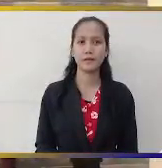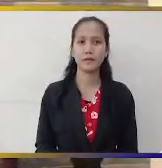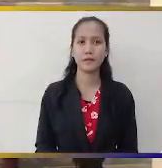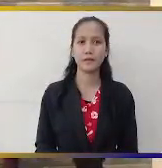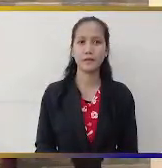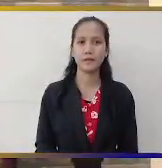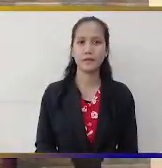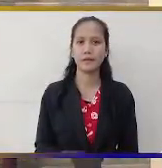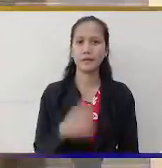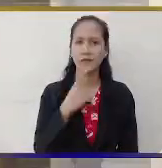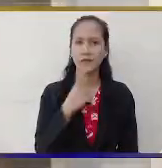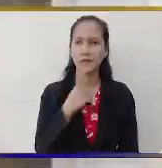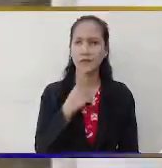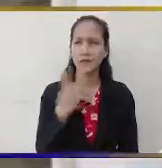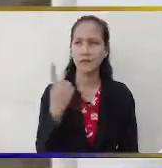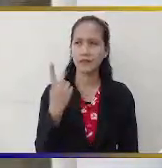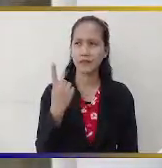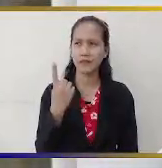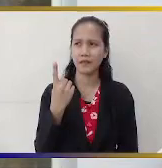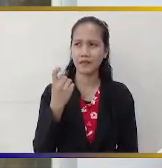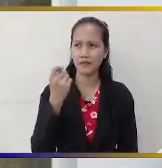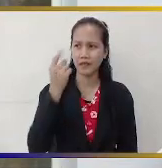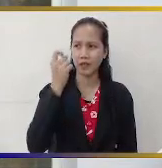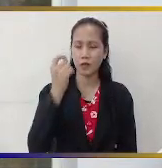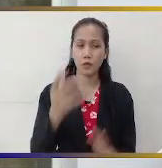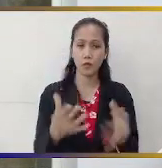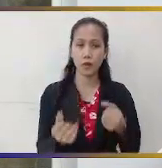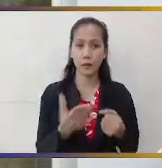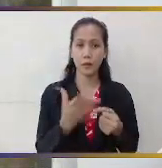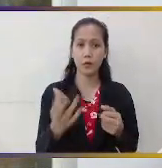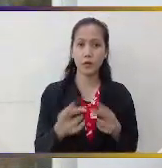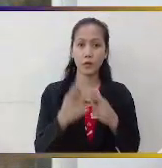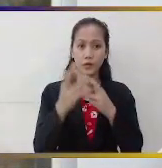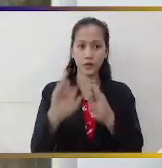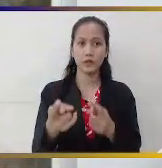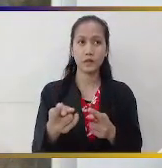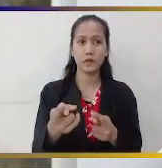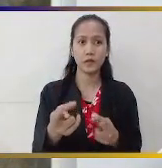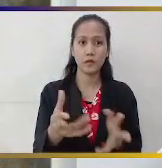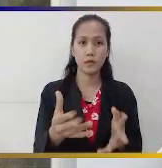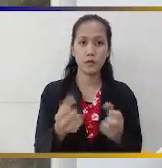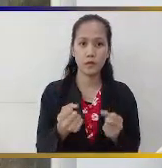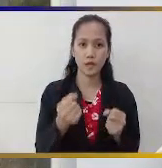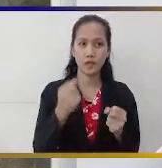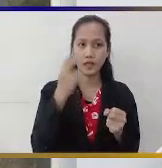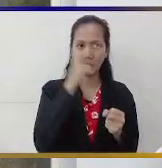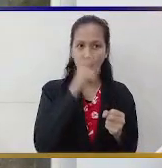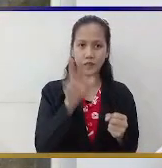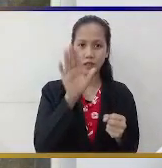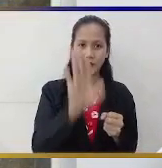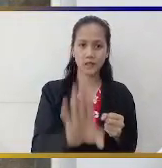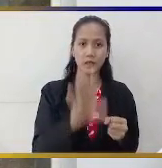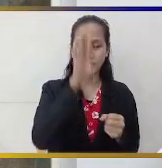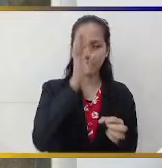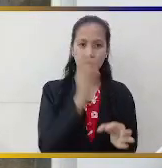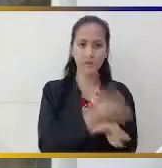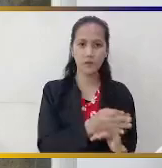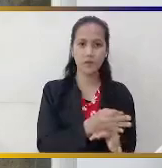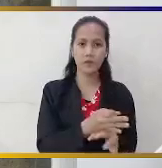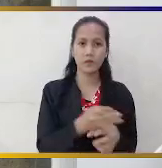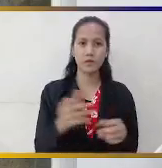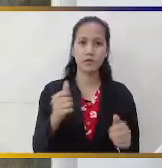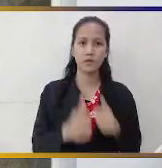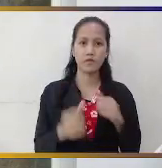Reaping is the reward. Hey, do you want a reward? Do you want to see your faith rewarded? I do.